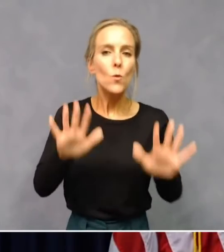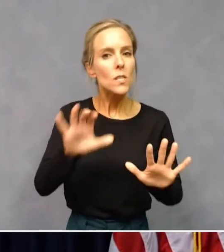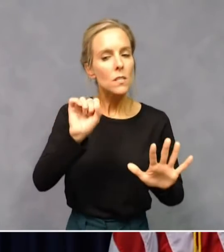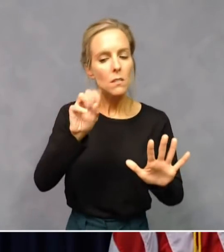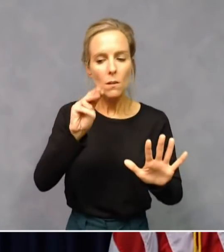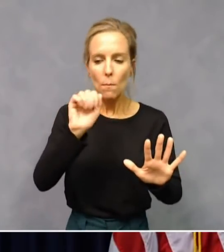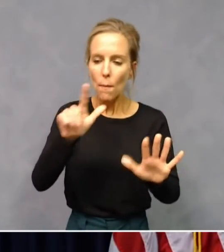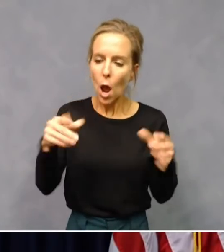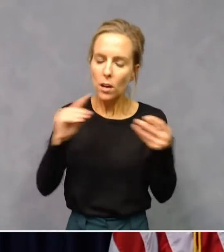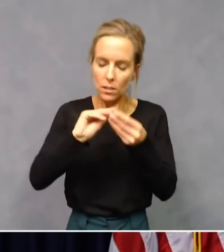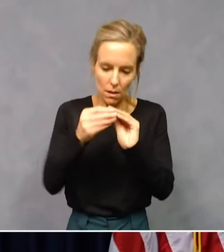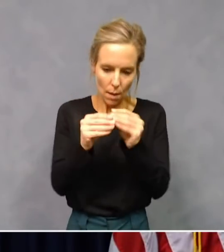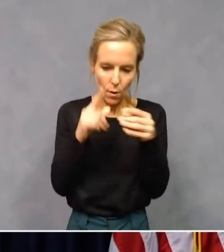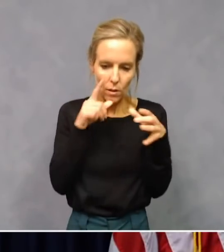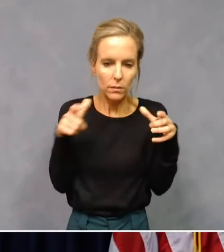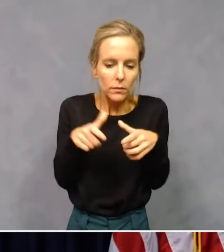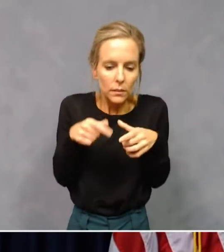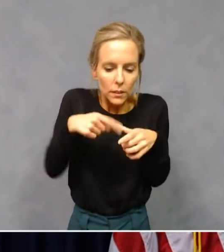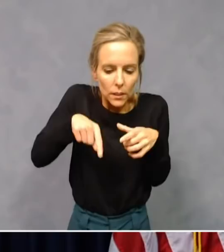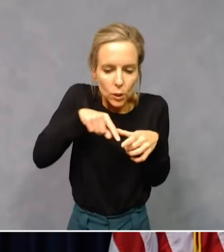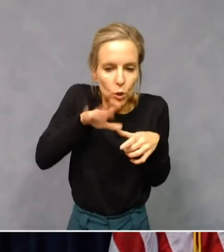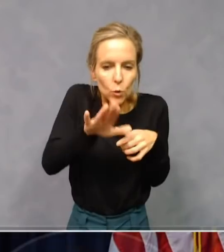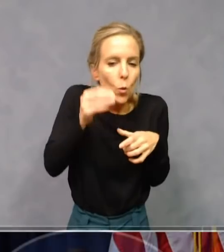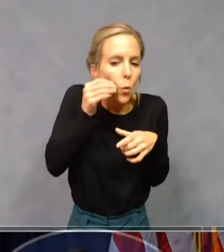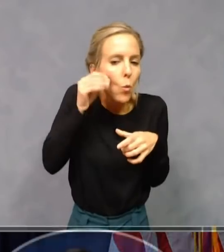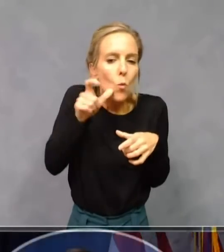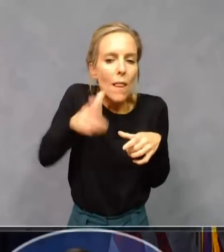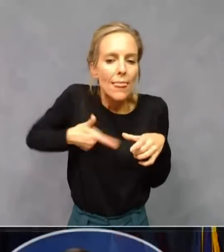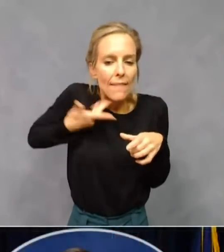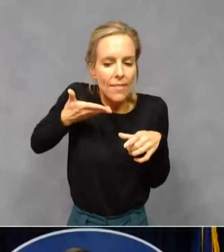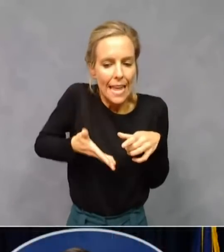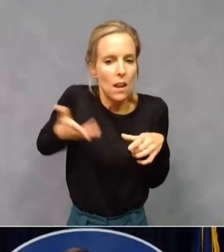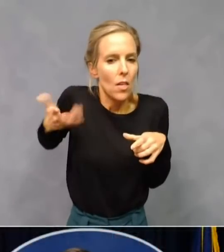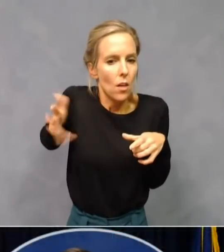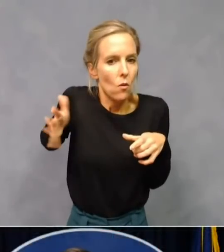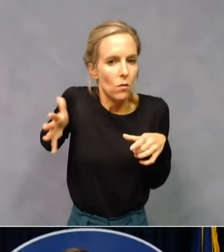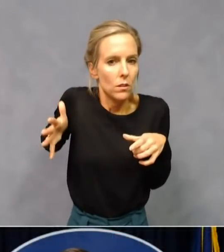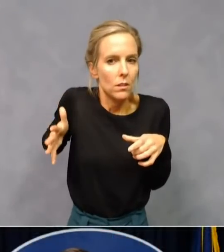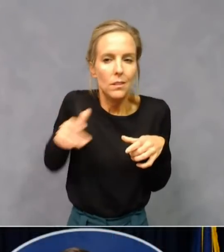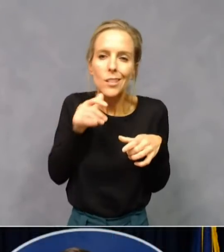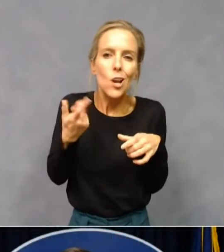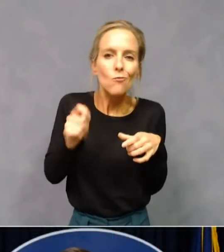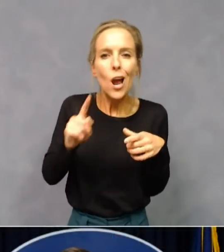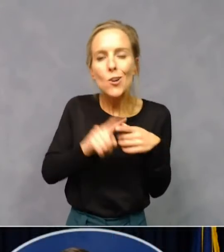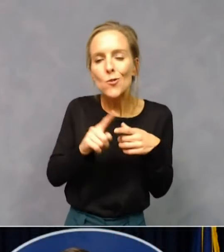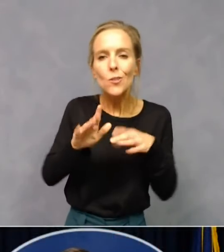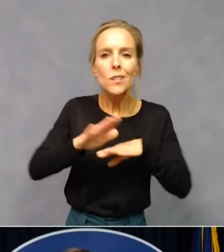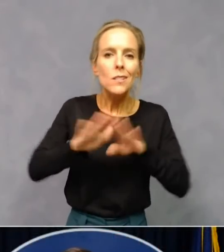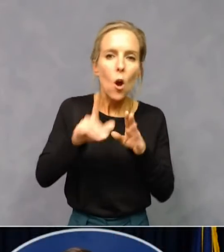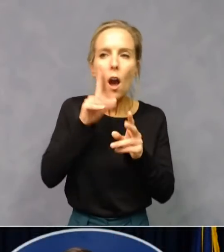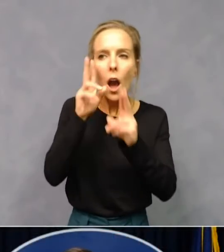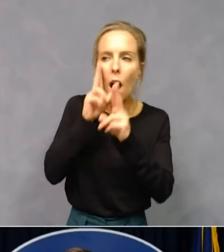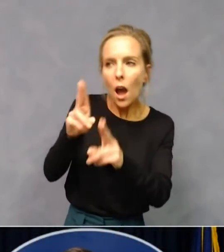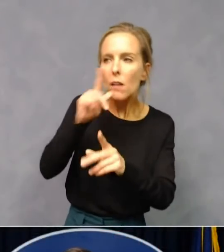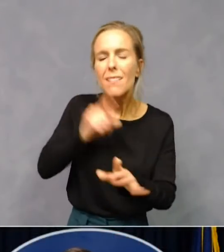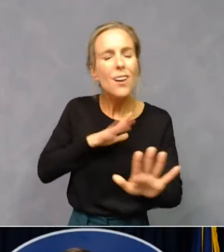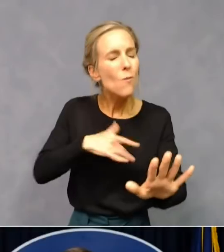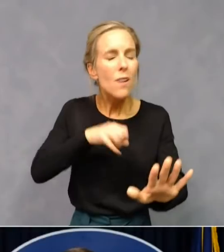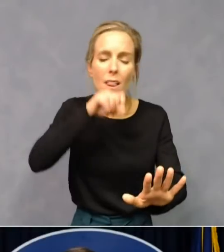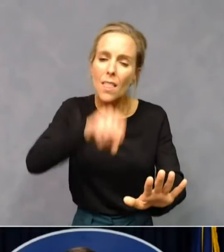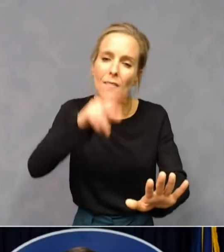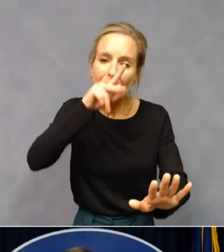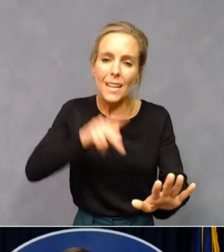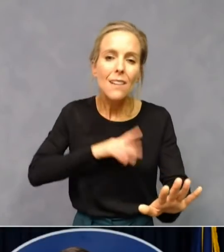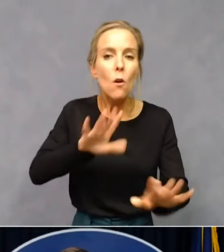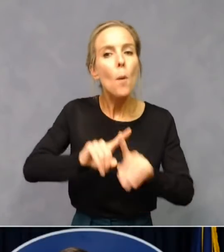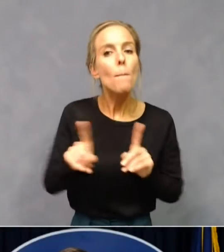be just your household. And that's not trying to dishonor or disrespect Thanksgiving. We love it. But in giving thanks, let's